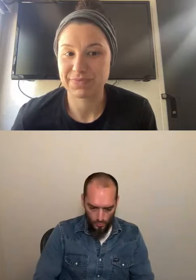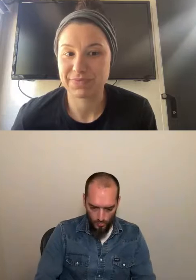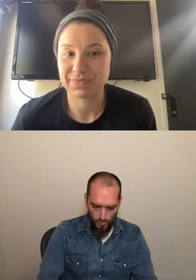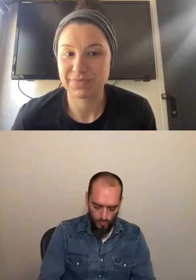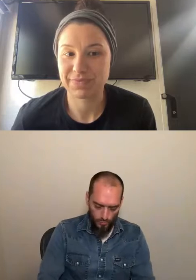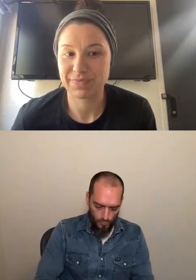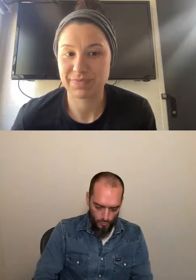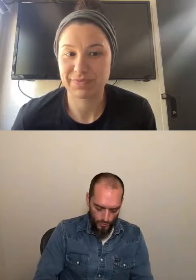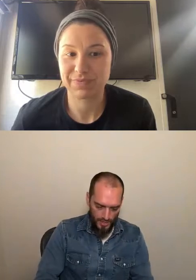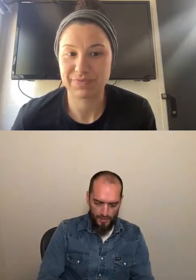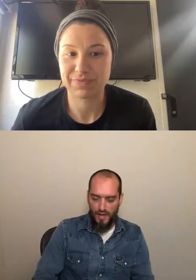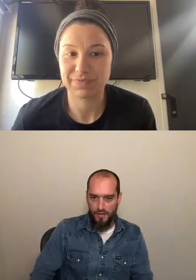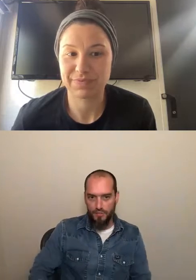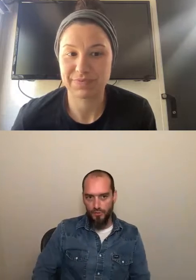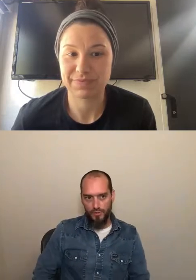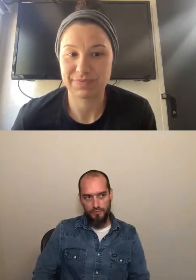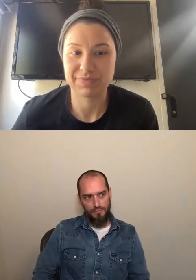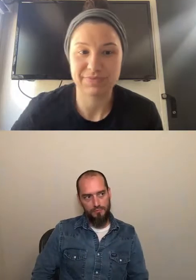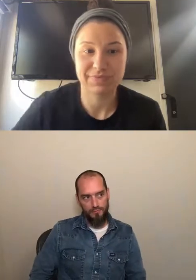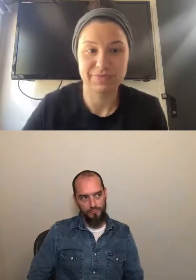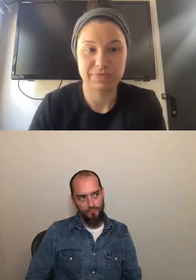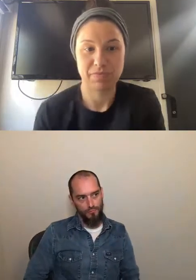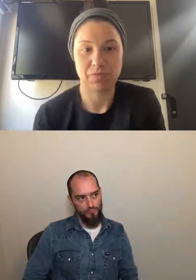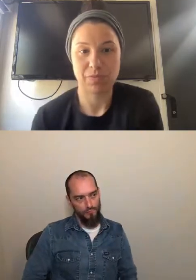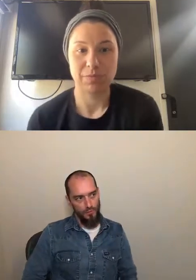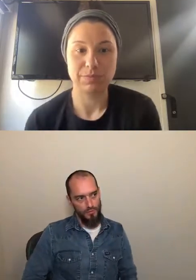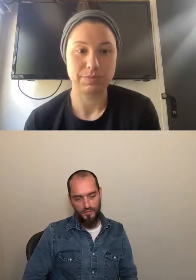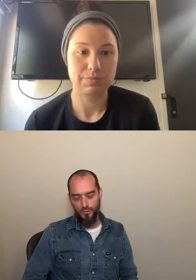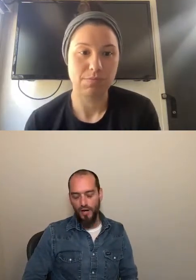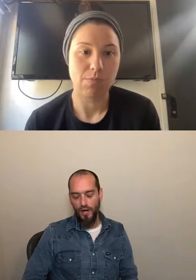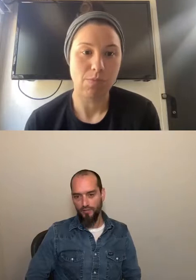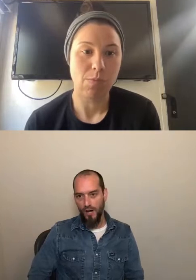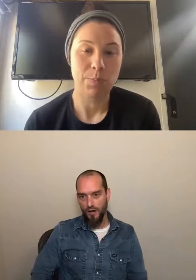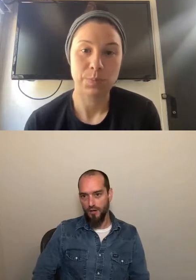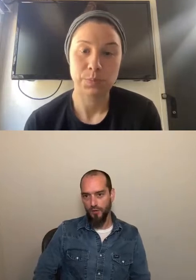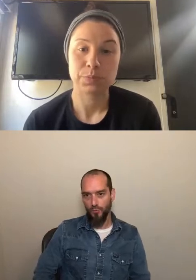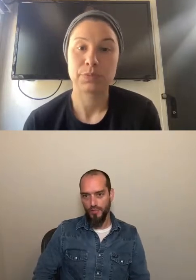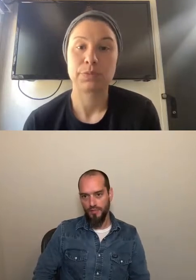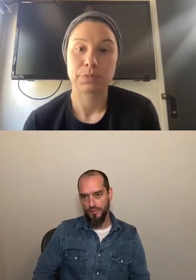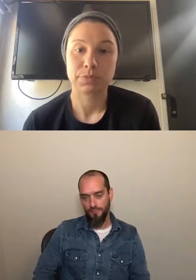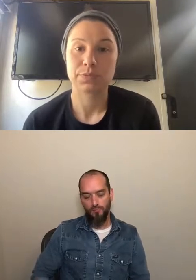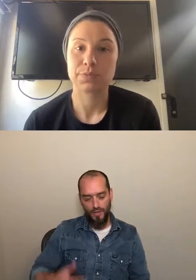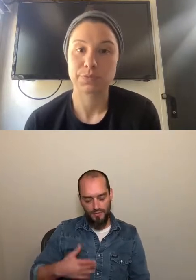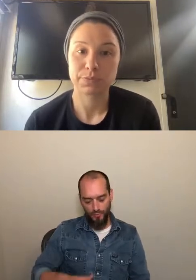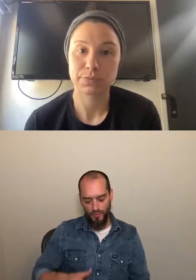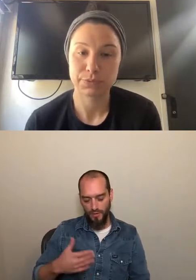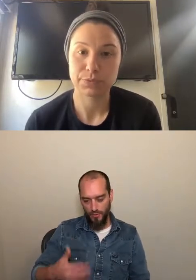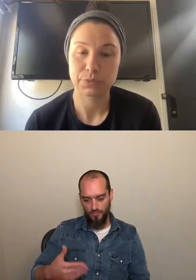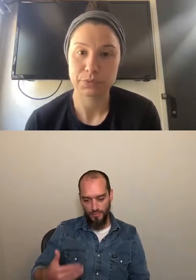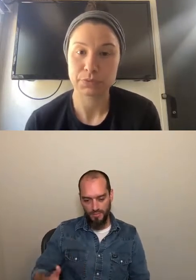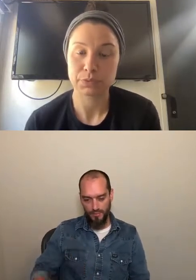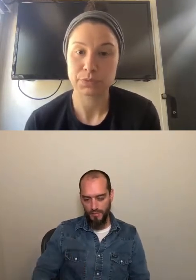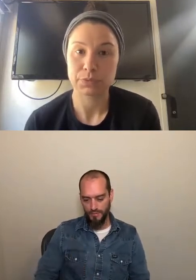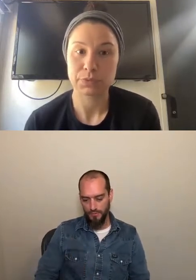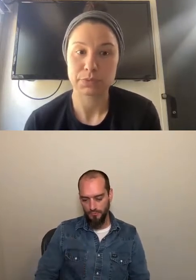know, we kind of got into it almost like a trial by fire. When I say we, my wife,